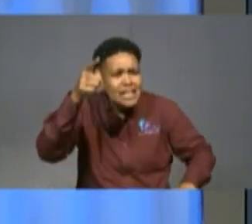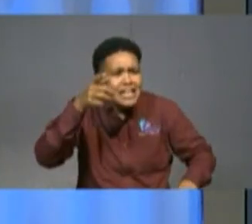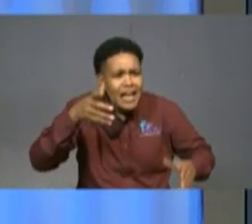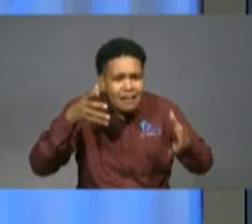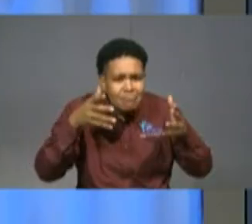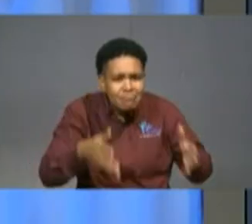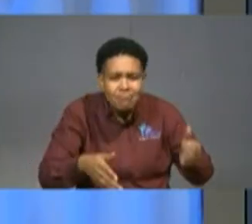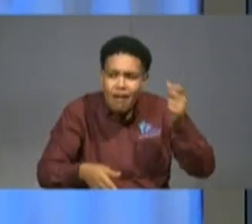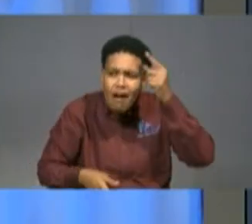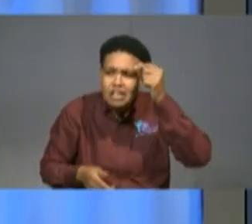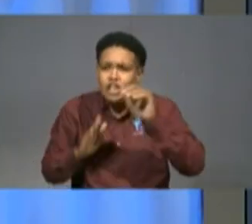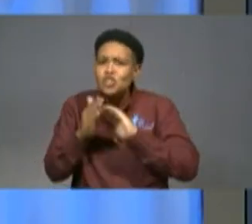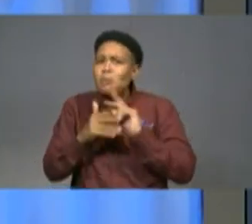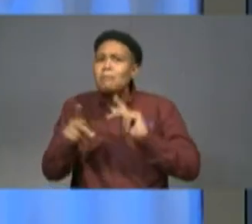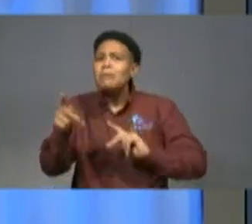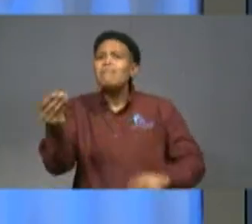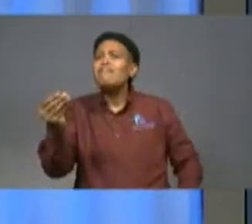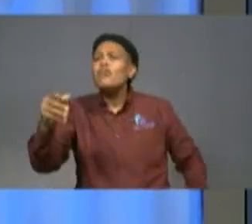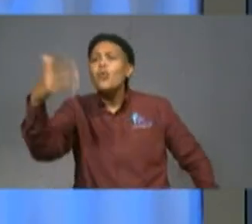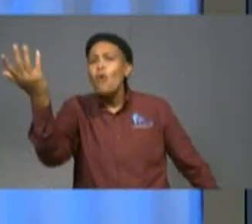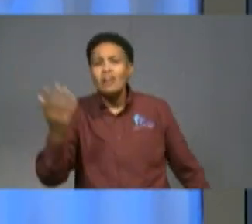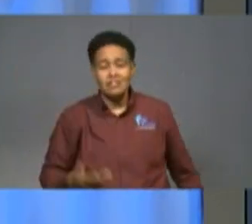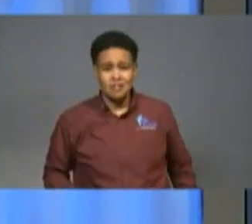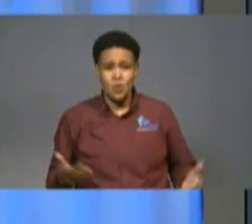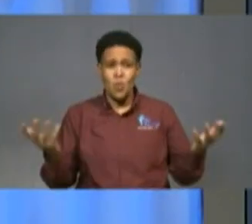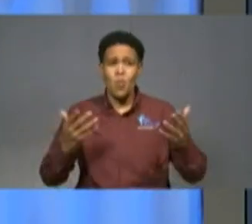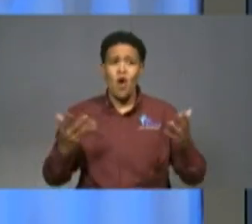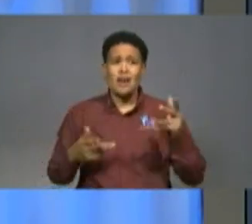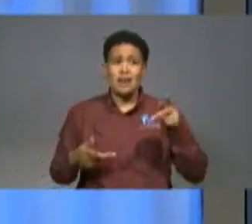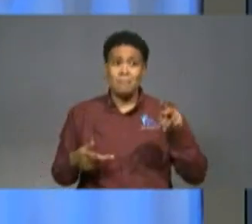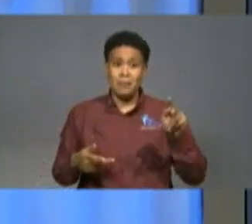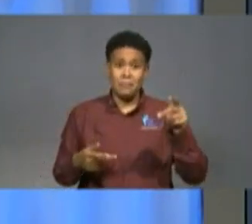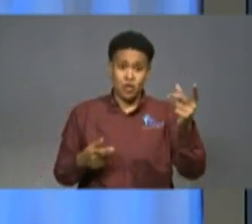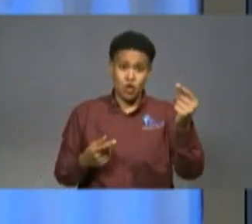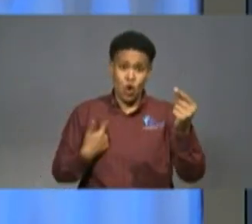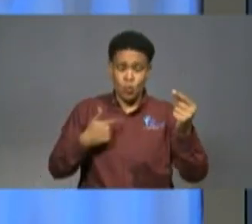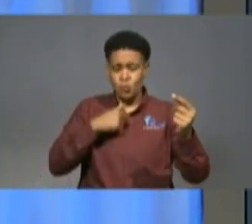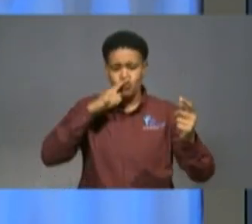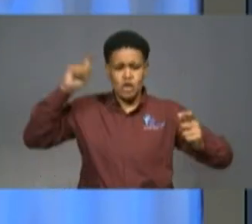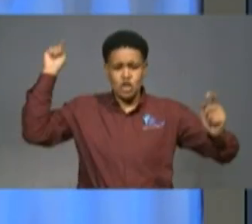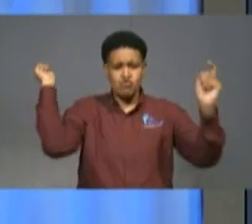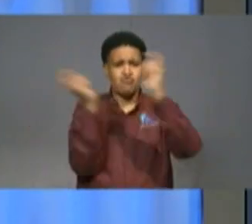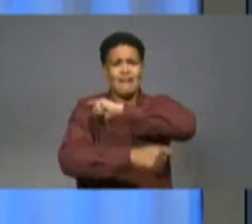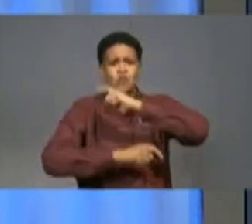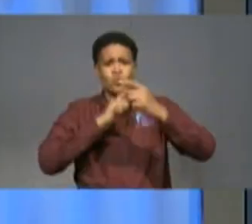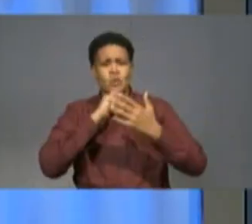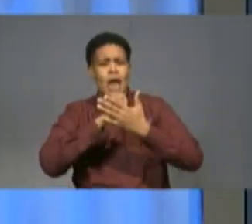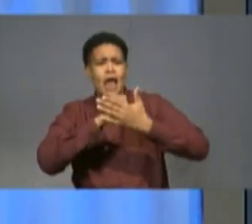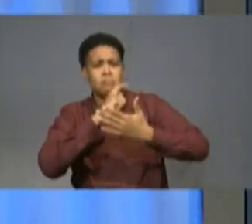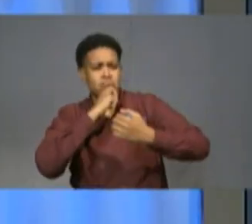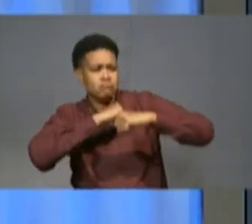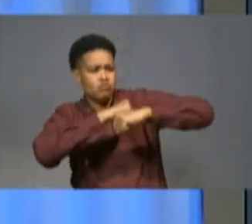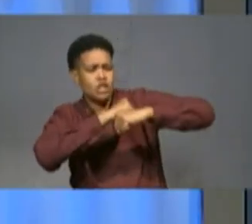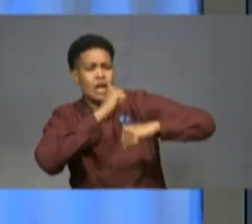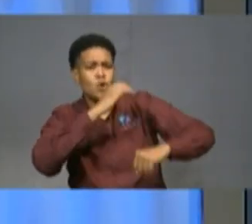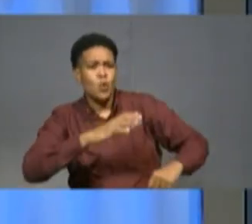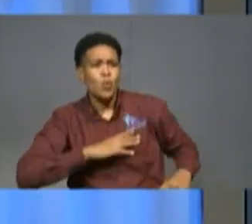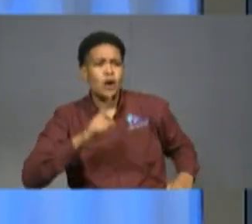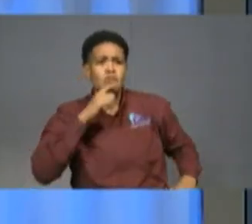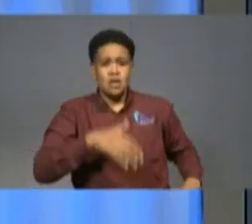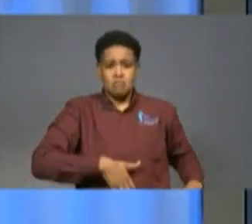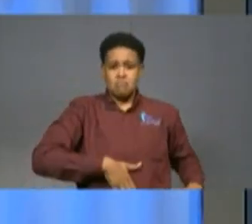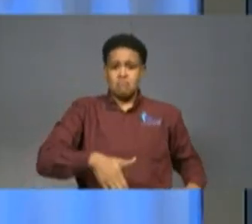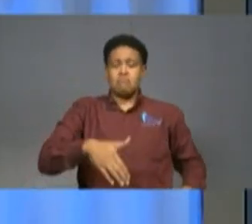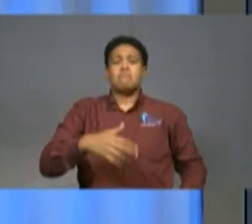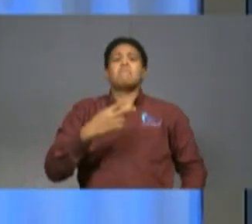people and what they're feeling. What the PNP has done, we have been revolutionary in terms of helping and protecting women. The Maternity Leave with